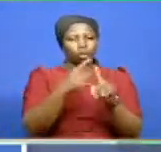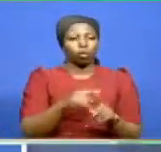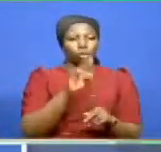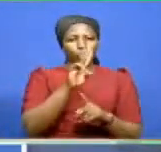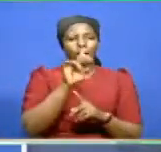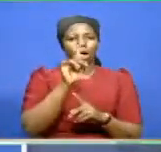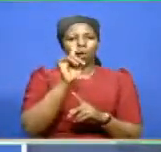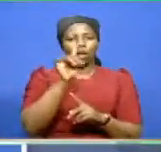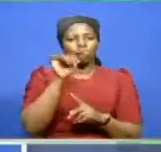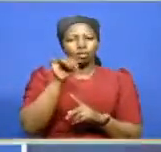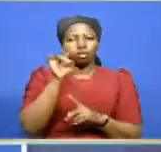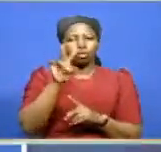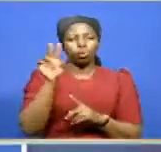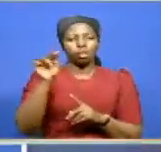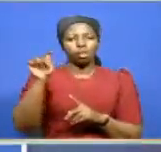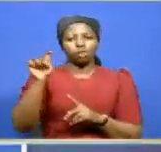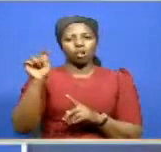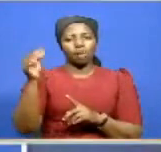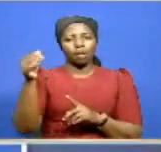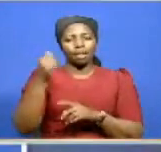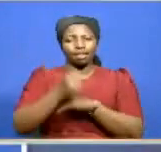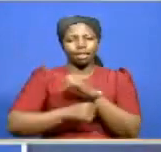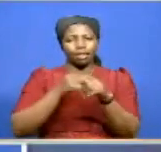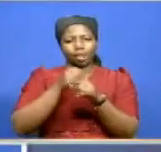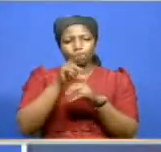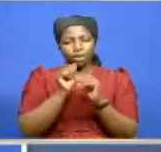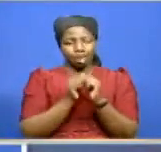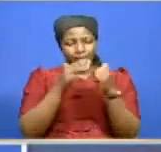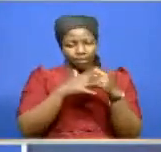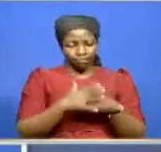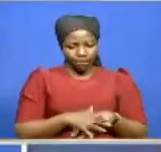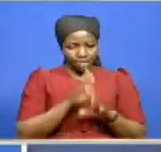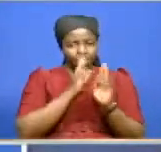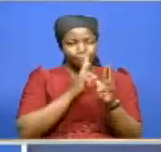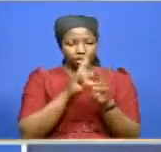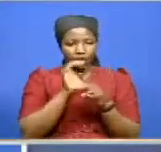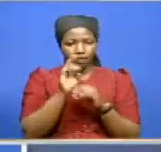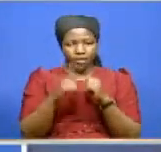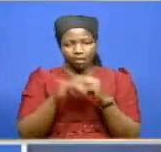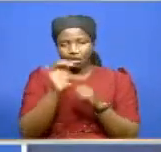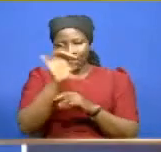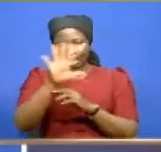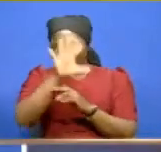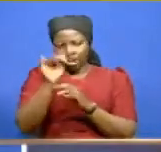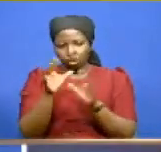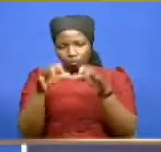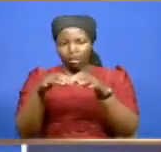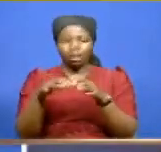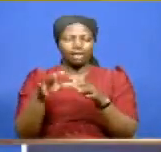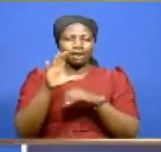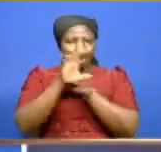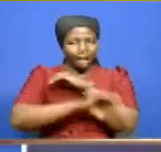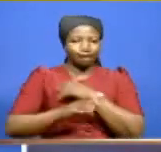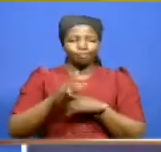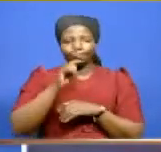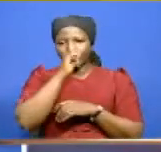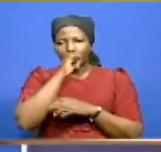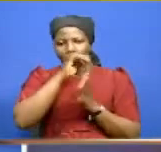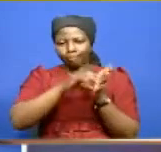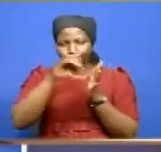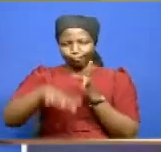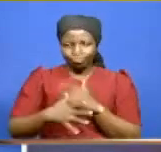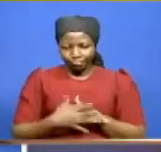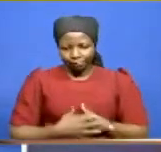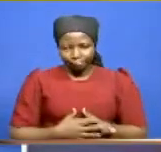in 2019. According to the report, all the six East African Community countries, except Tanzania, posted